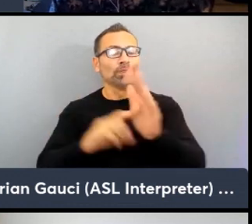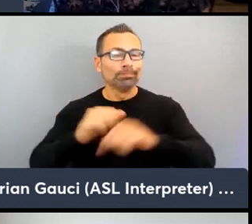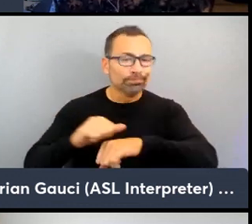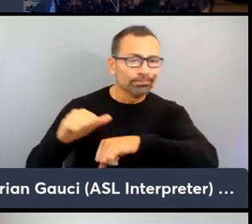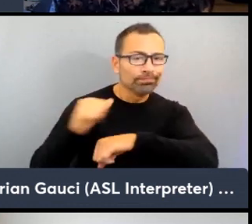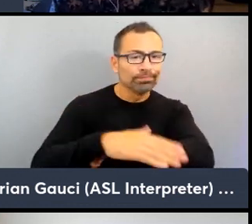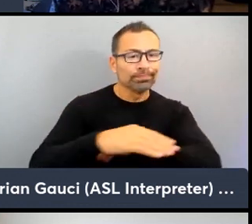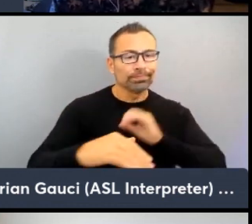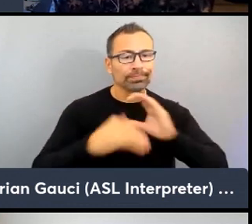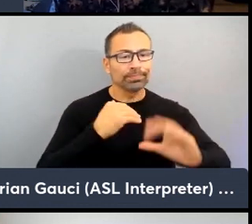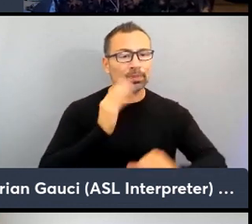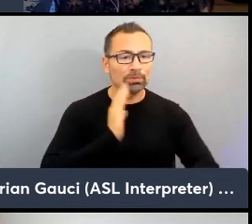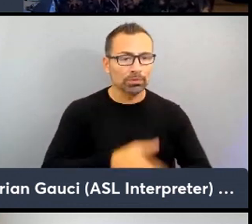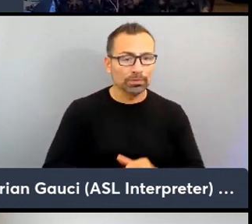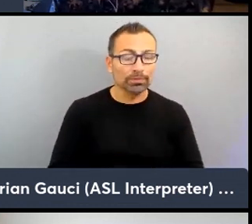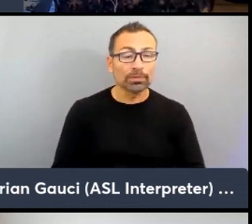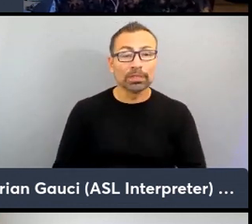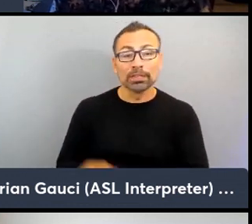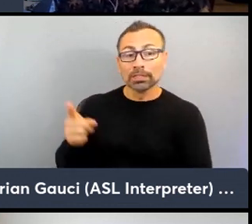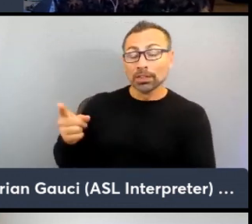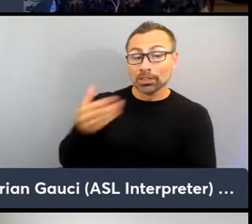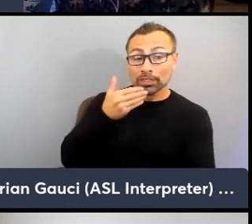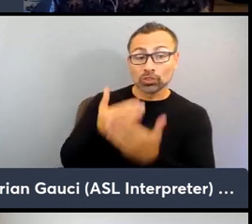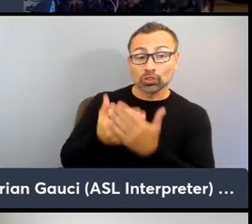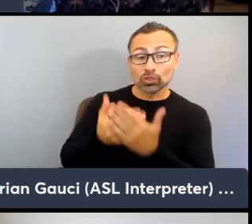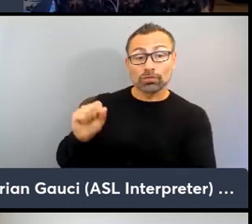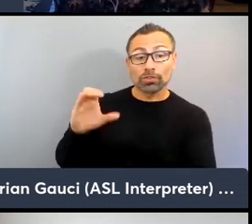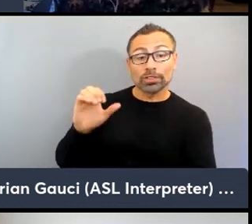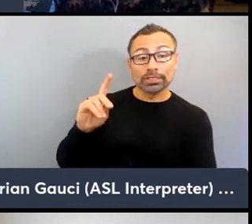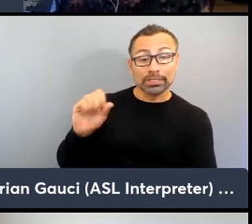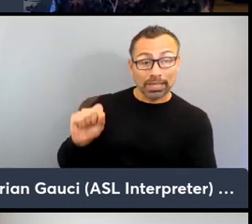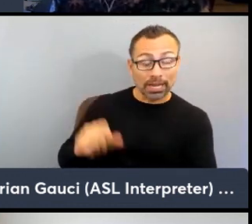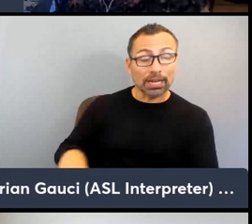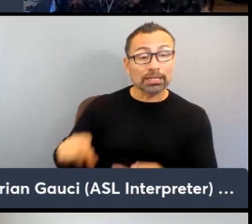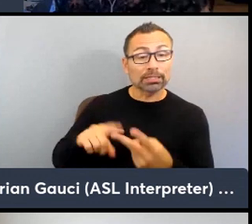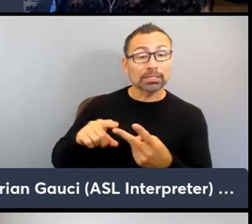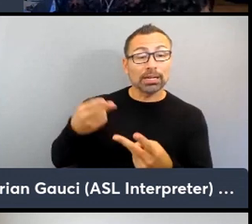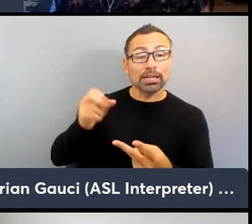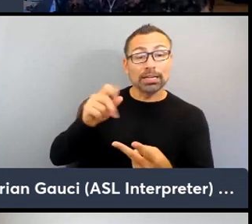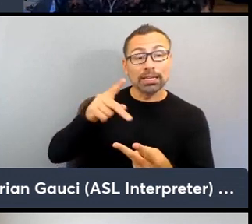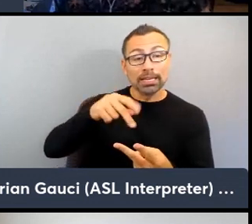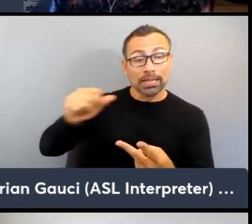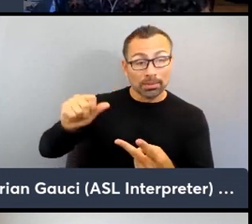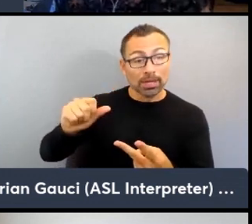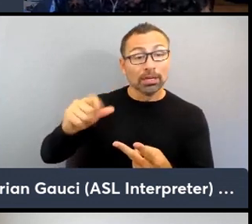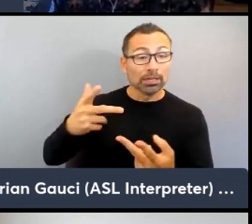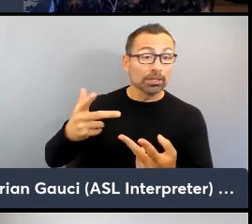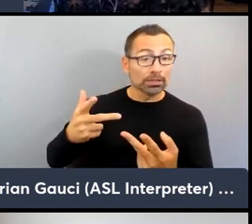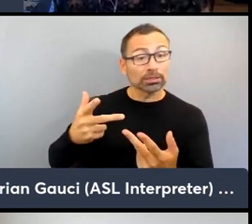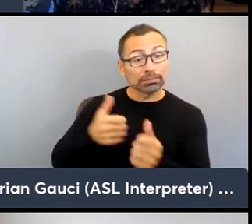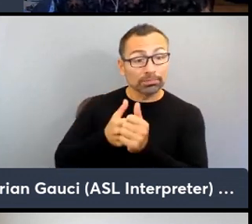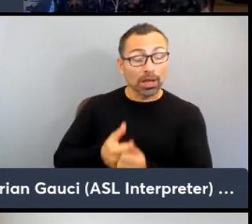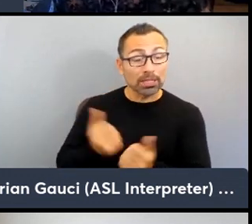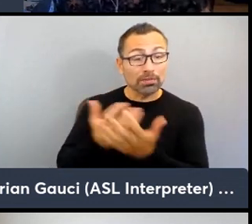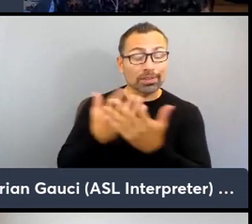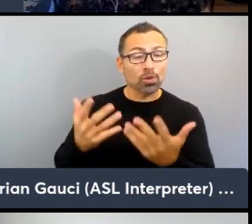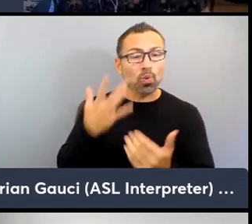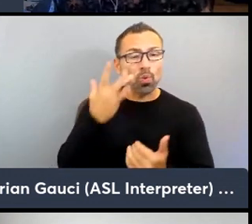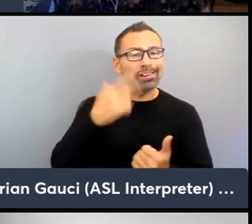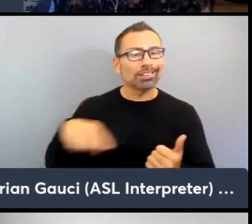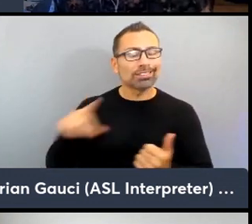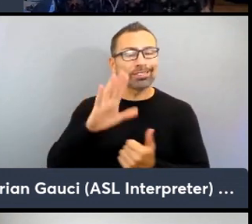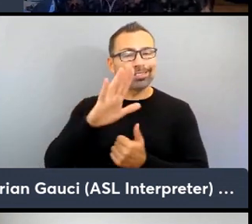for like SOX, PCI, HIPAA compliance as well. So that way they can actually start to really dig into the details and fully understand what's happening in their